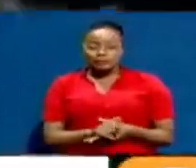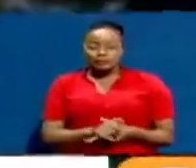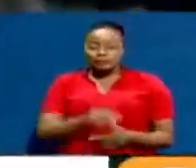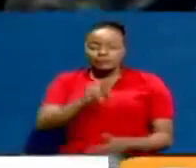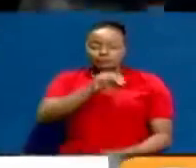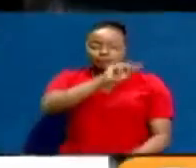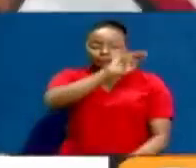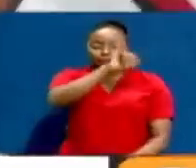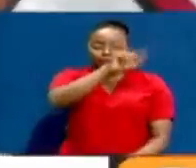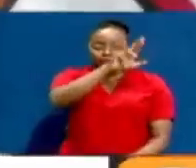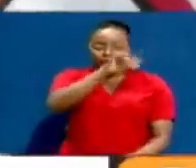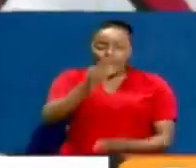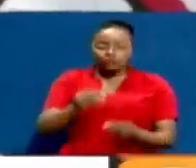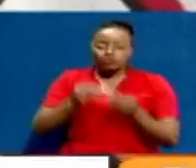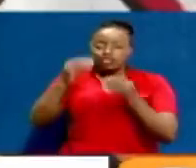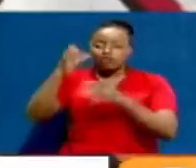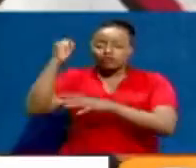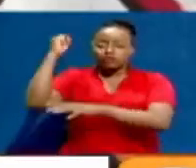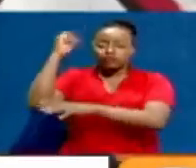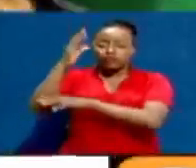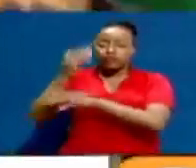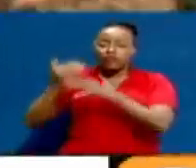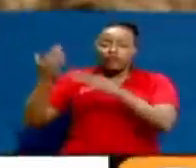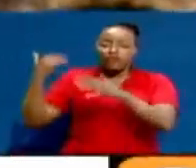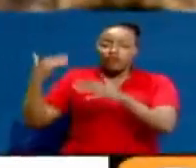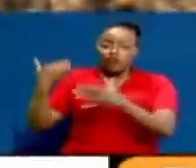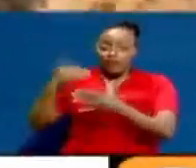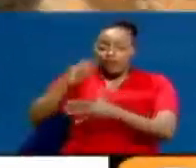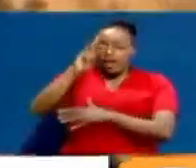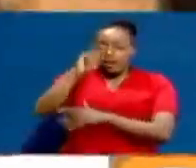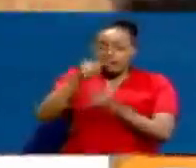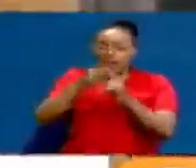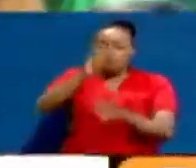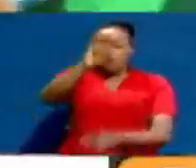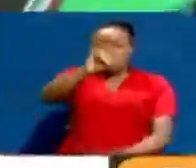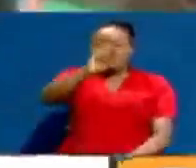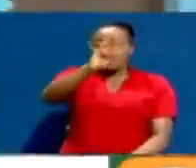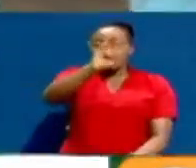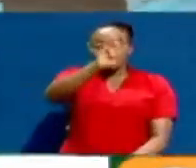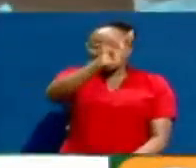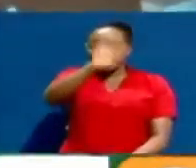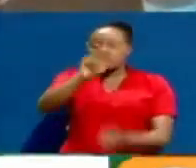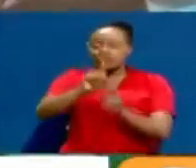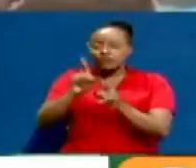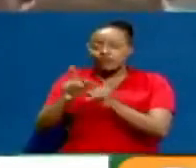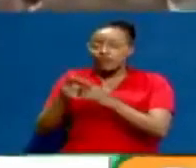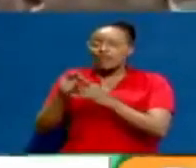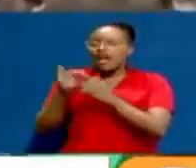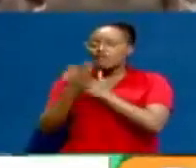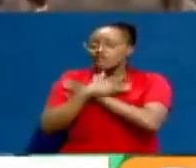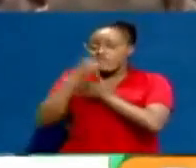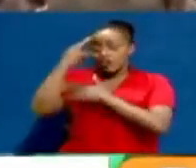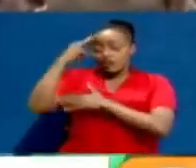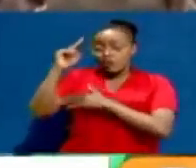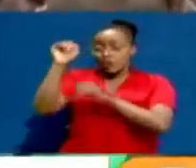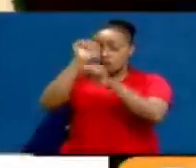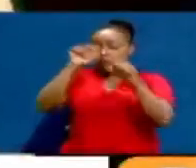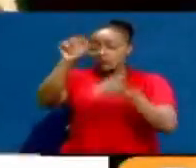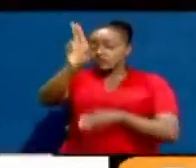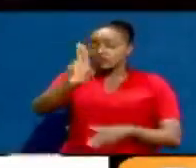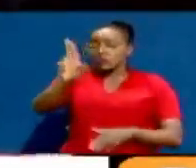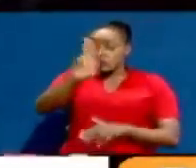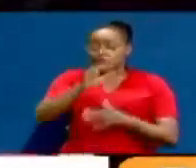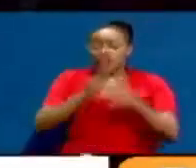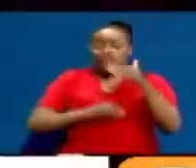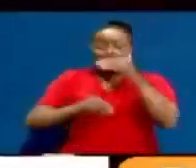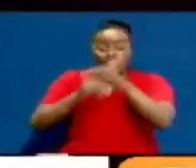Njuri elders handing over his spear to the former Siakago lawmaker from Mbere and a key ally of President Uhuru Kenyatta.